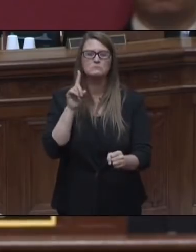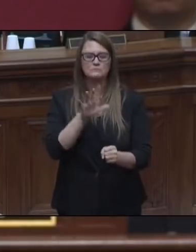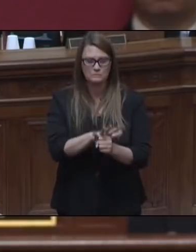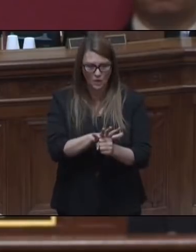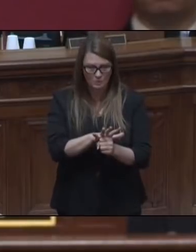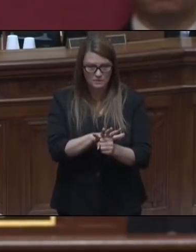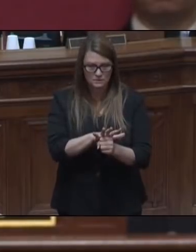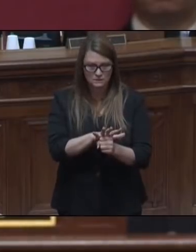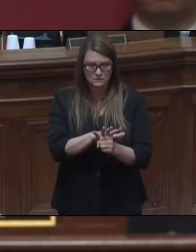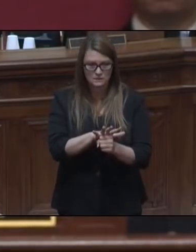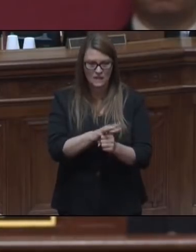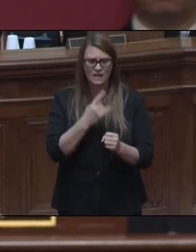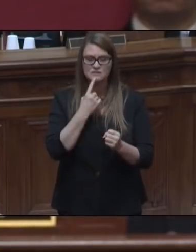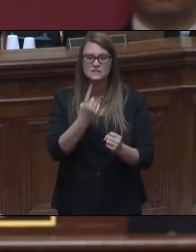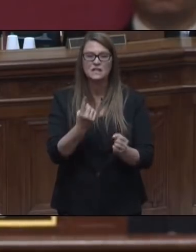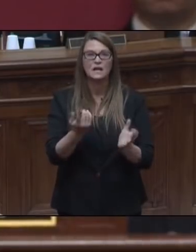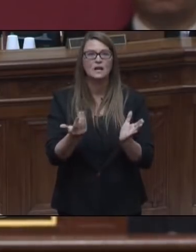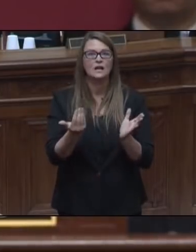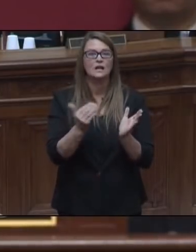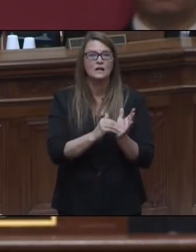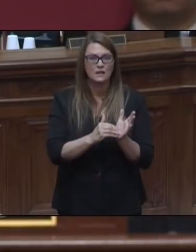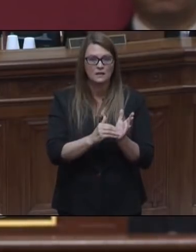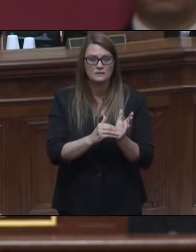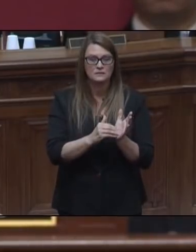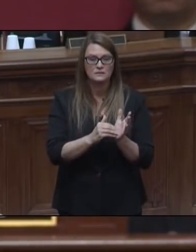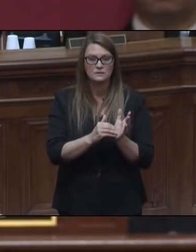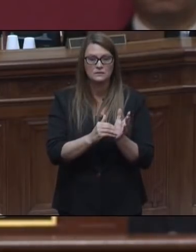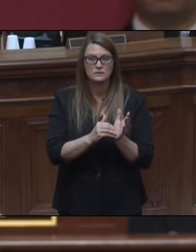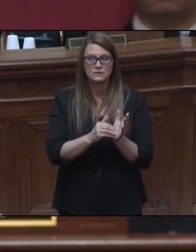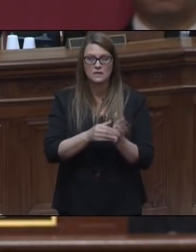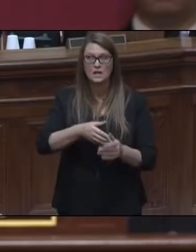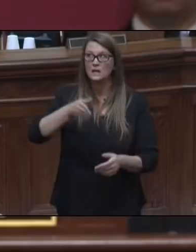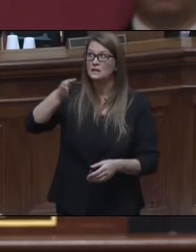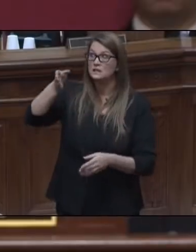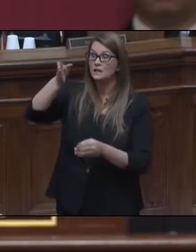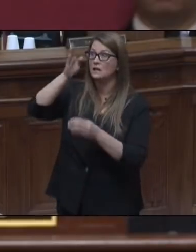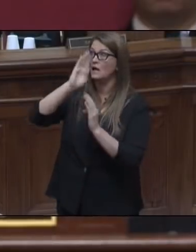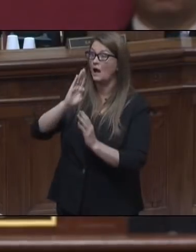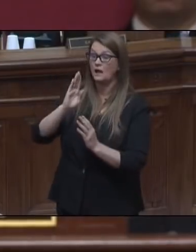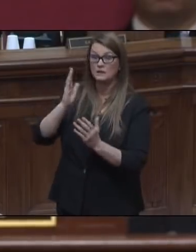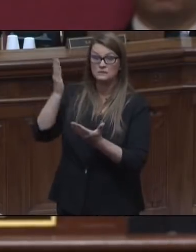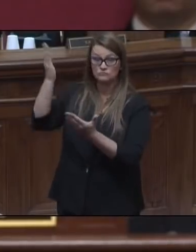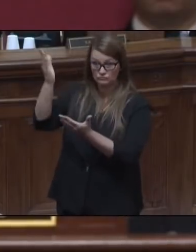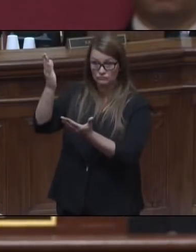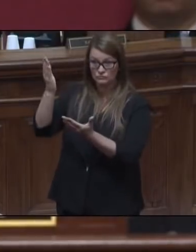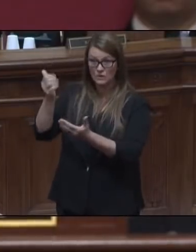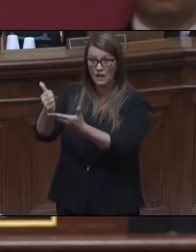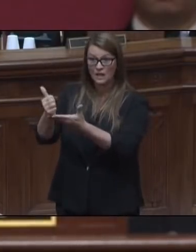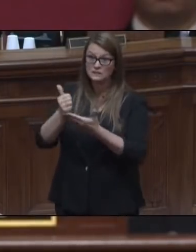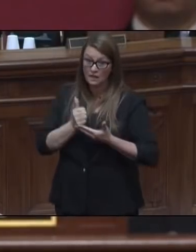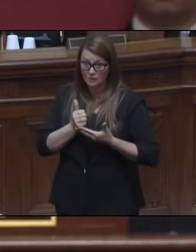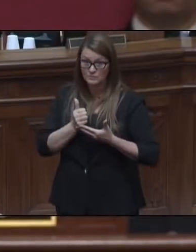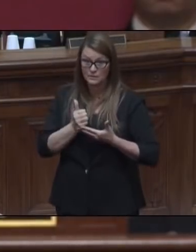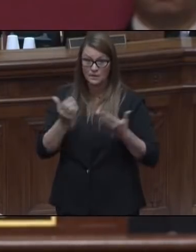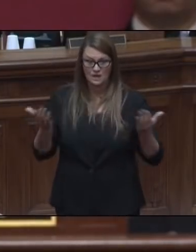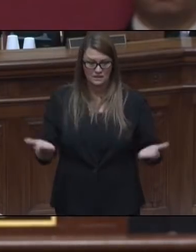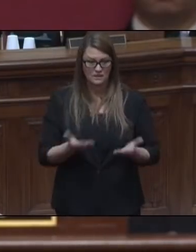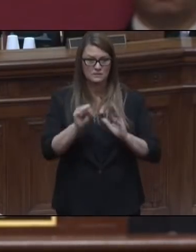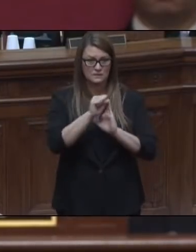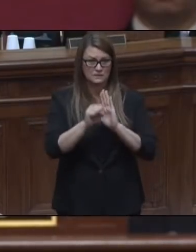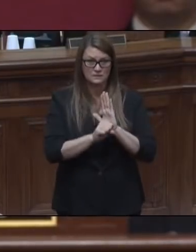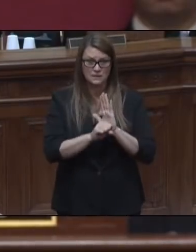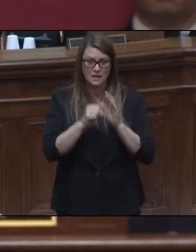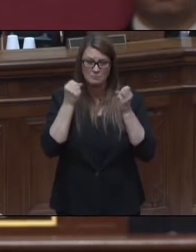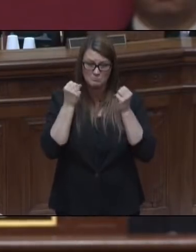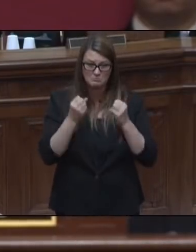have said this a billion times over. God above has helped us in this great state in